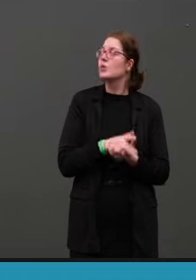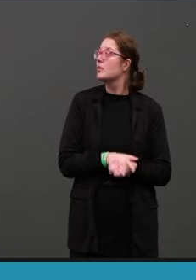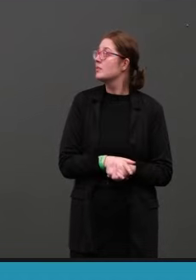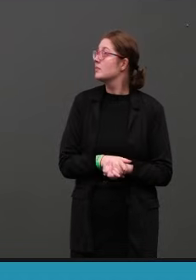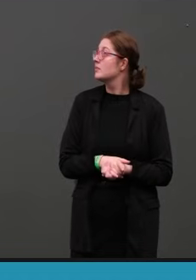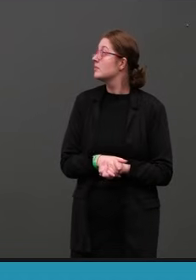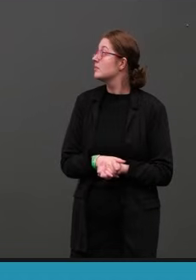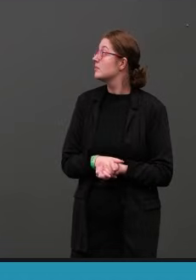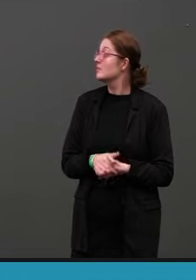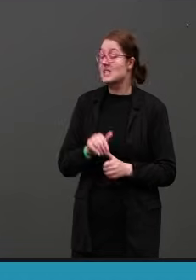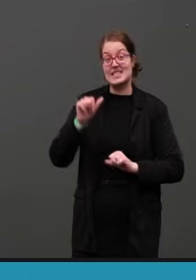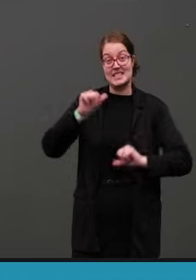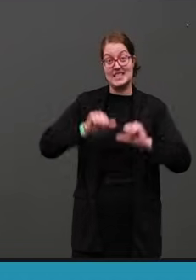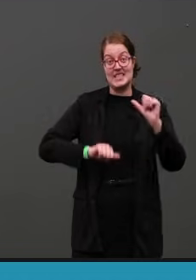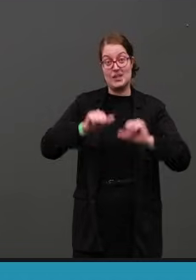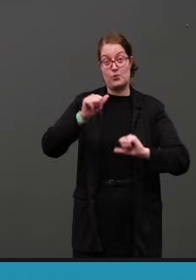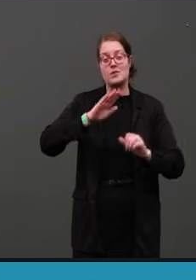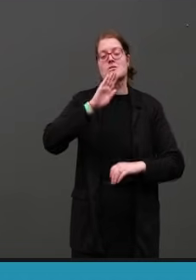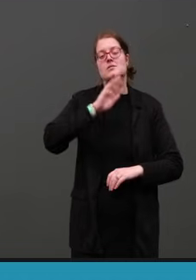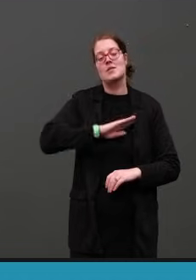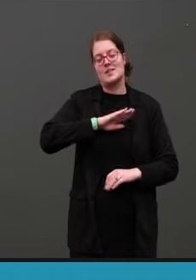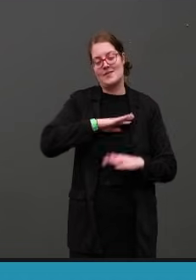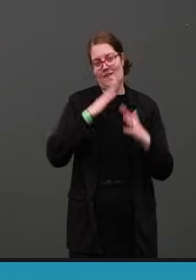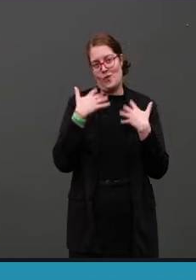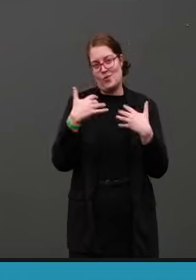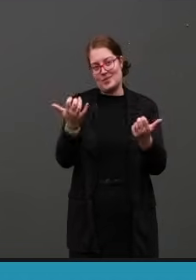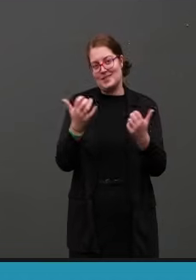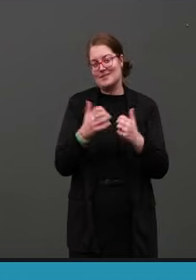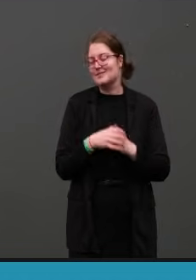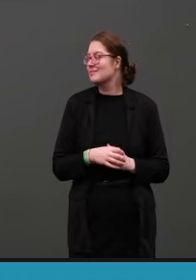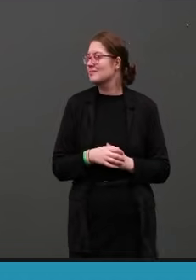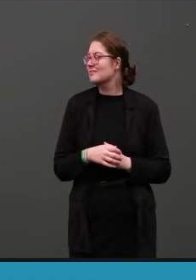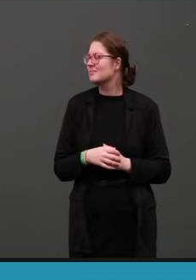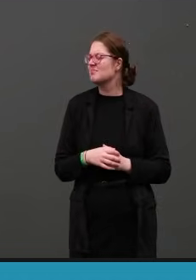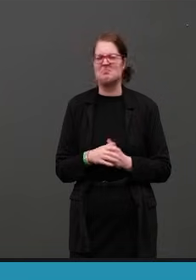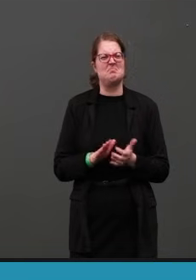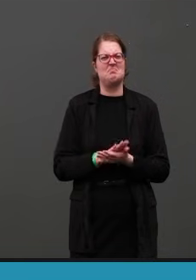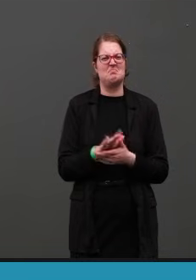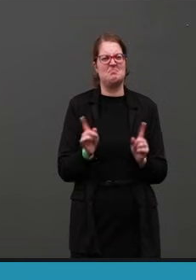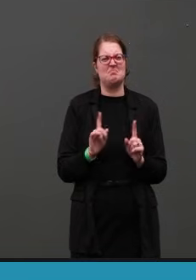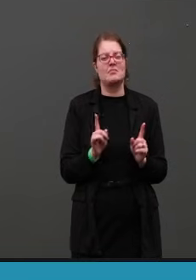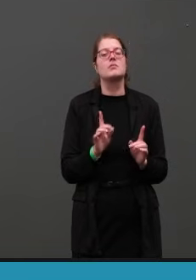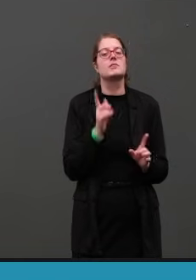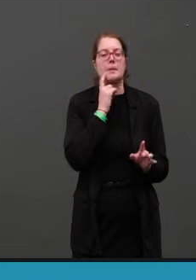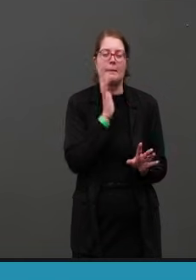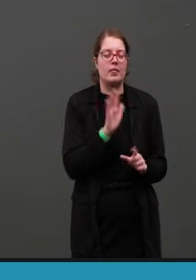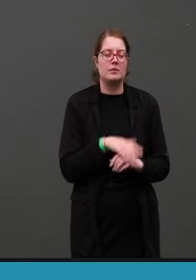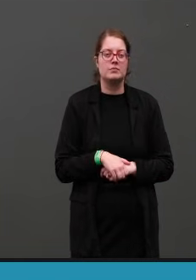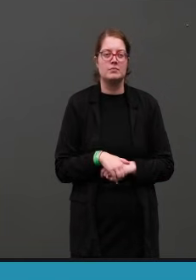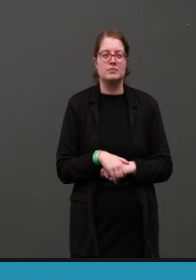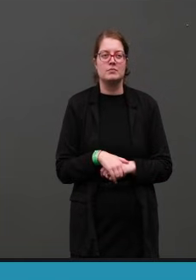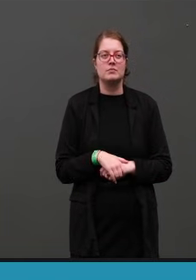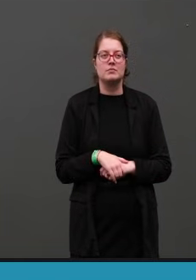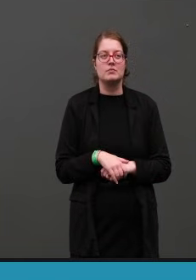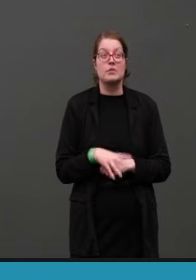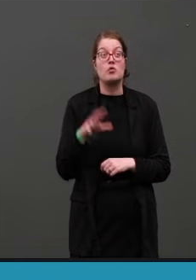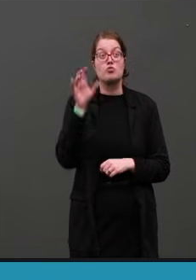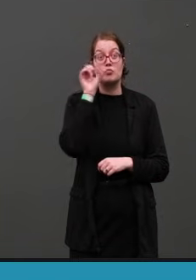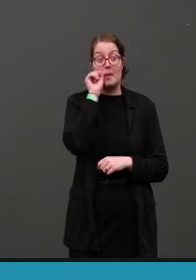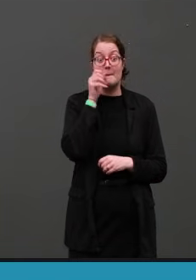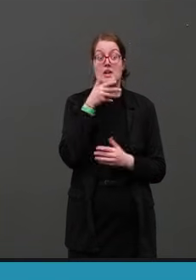that satisfies the audience. And what I mean by this is really simple. Remember that you are telling a